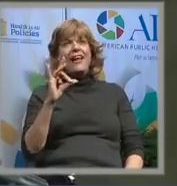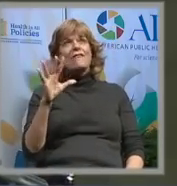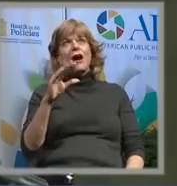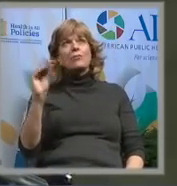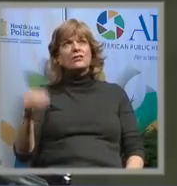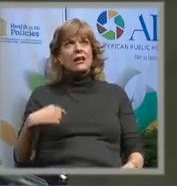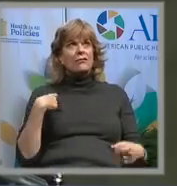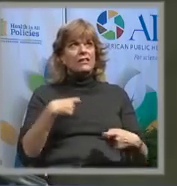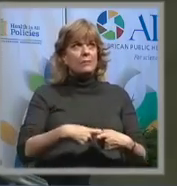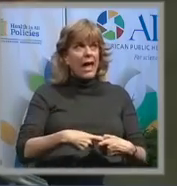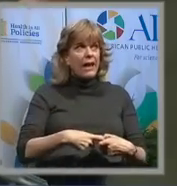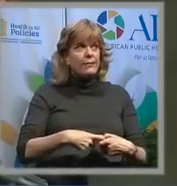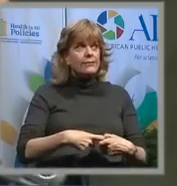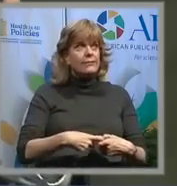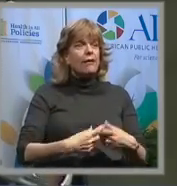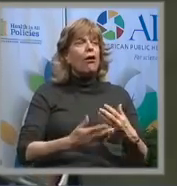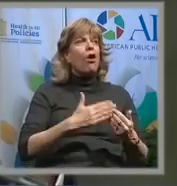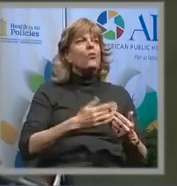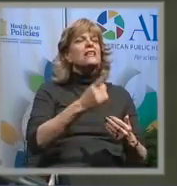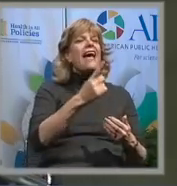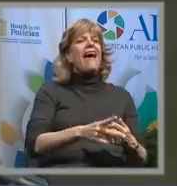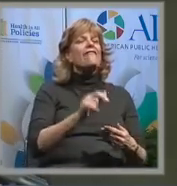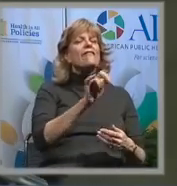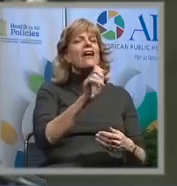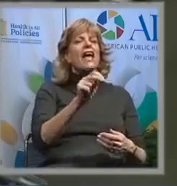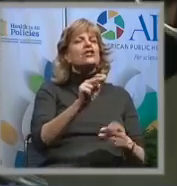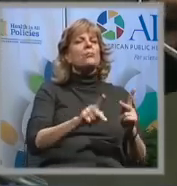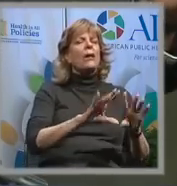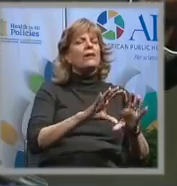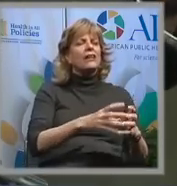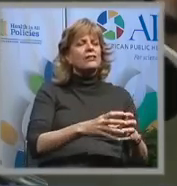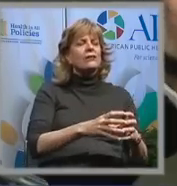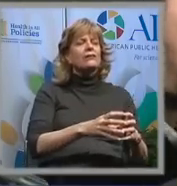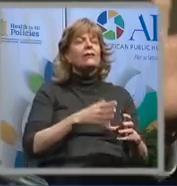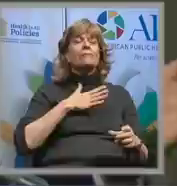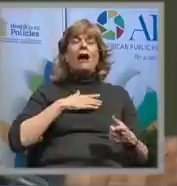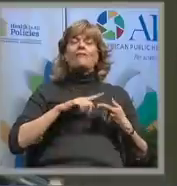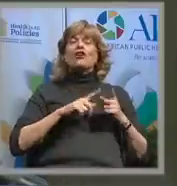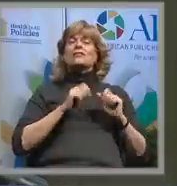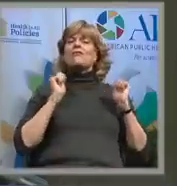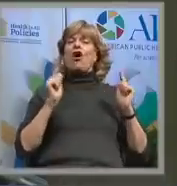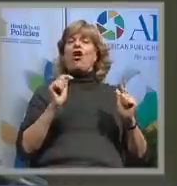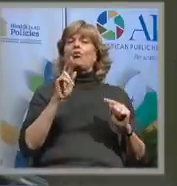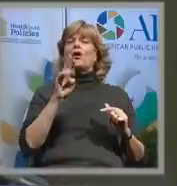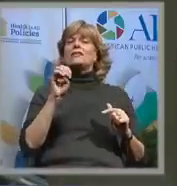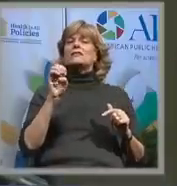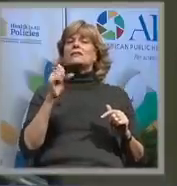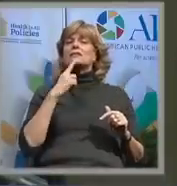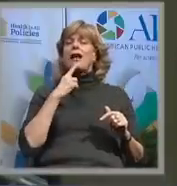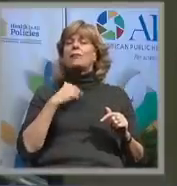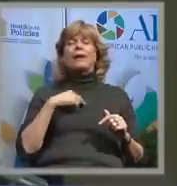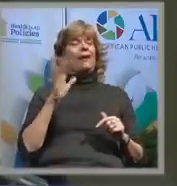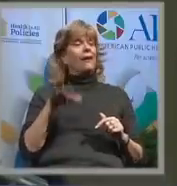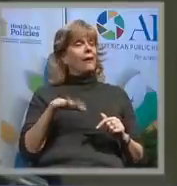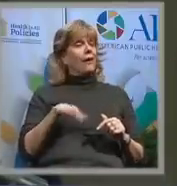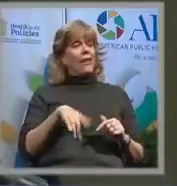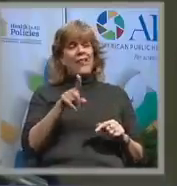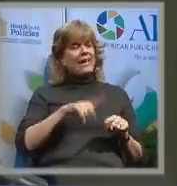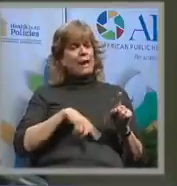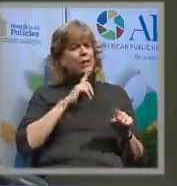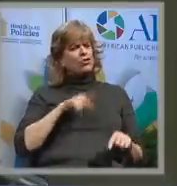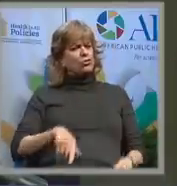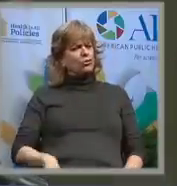85% of Hispanics, and almost half of Asian population. So my friends of all races will say, Freeman, that could not be